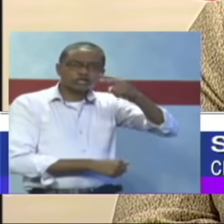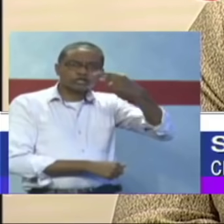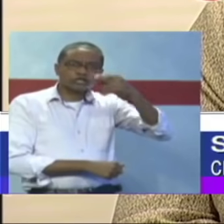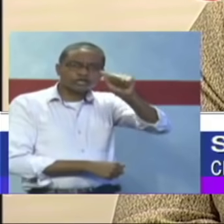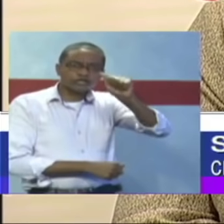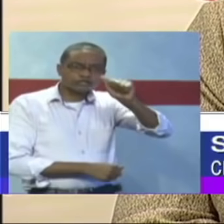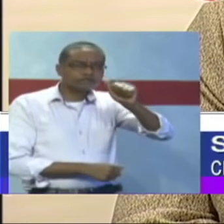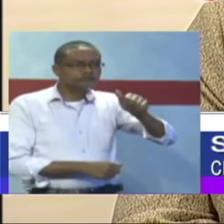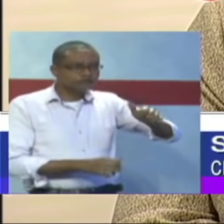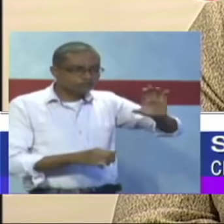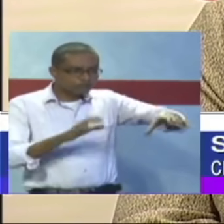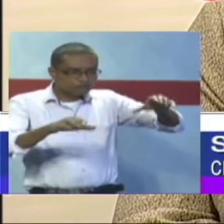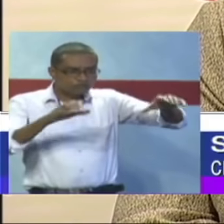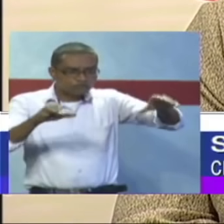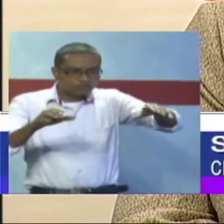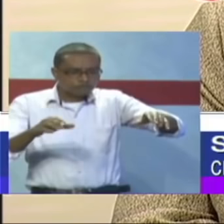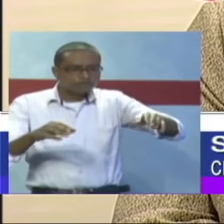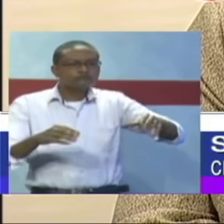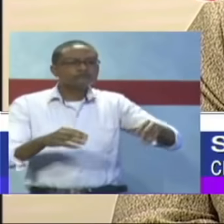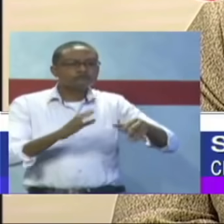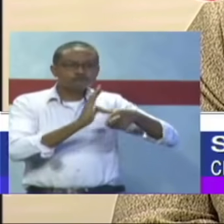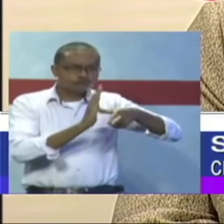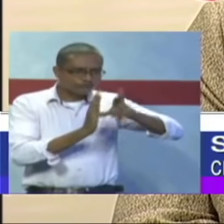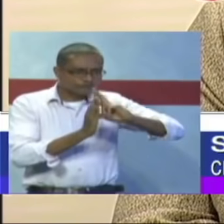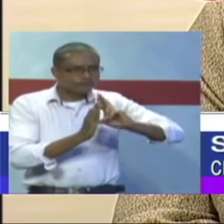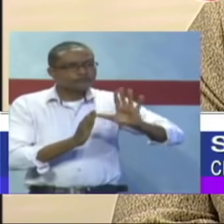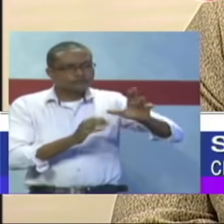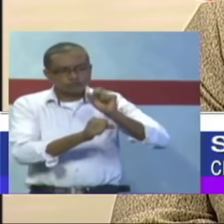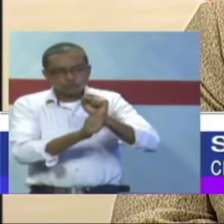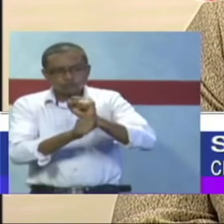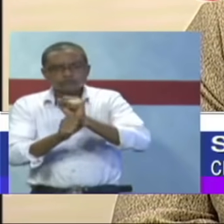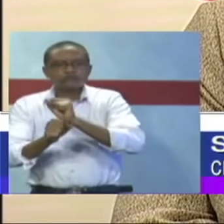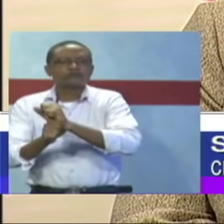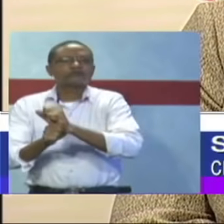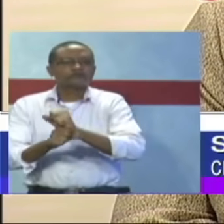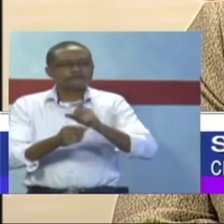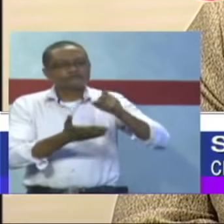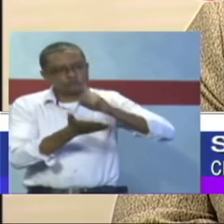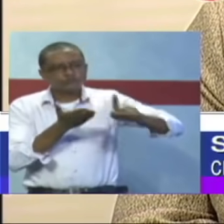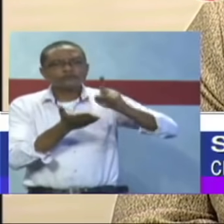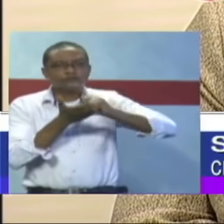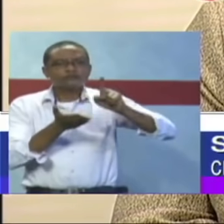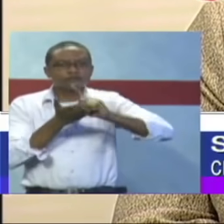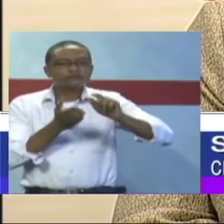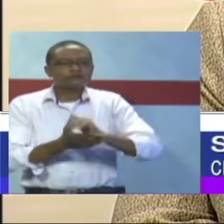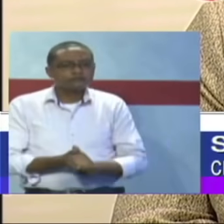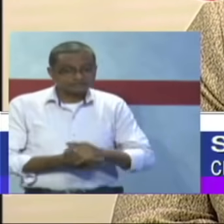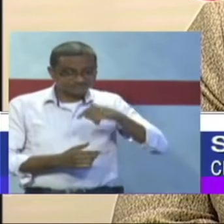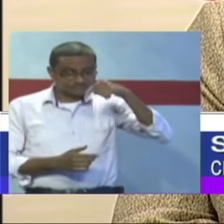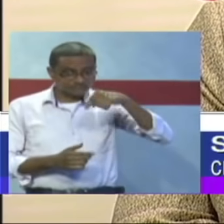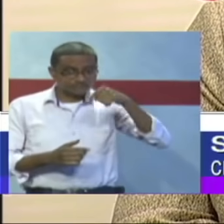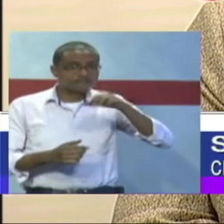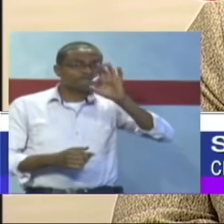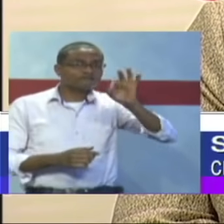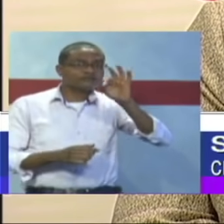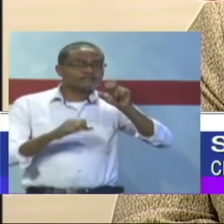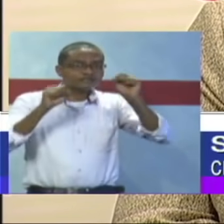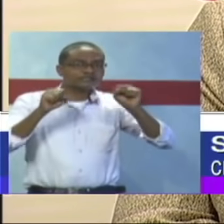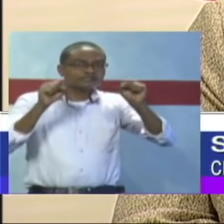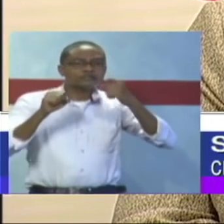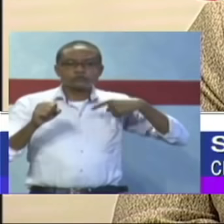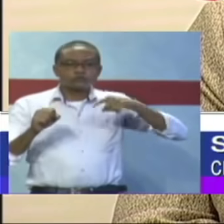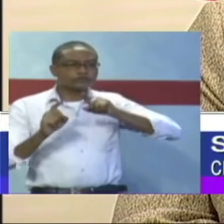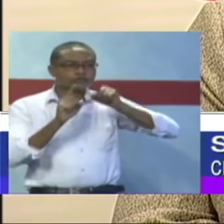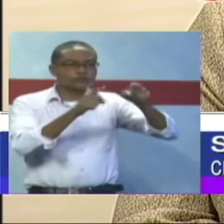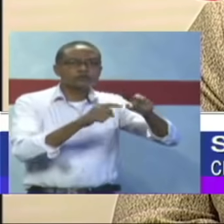relevant activities every week on their various social media pages. Particularly this Friday and Saturday, we were